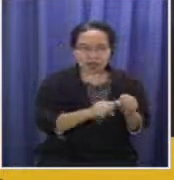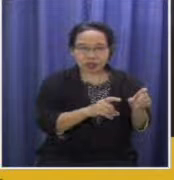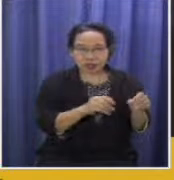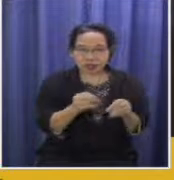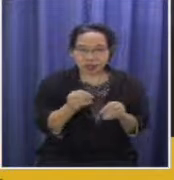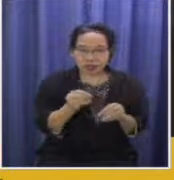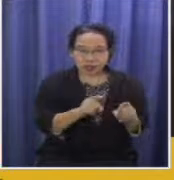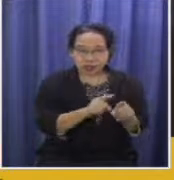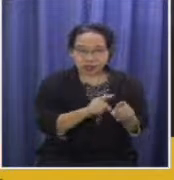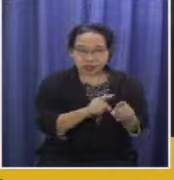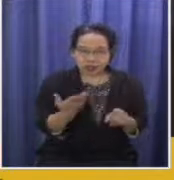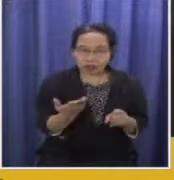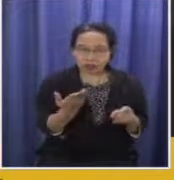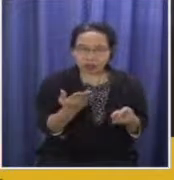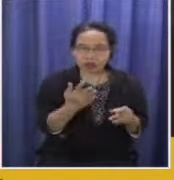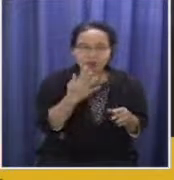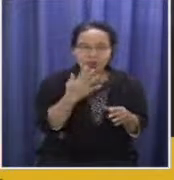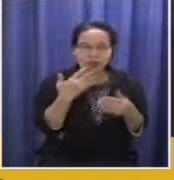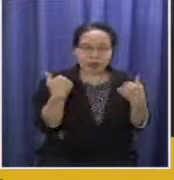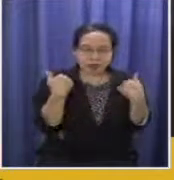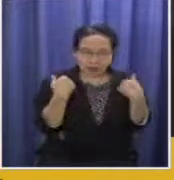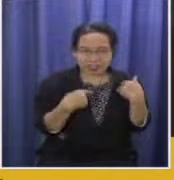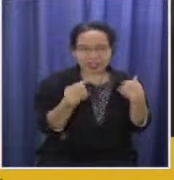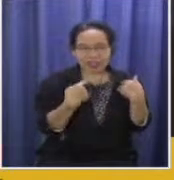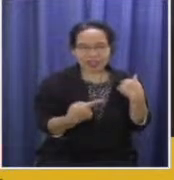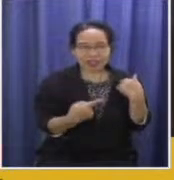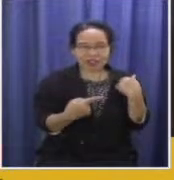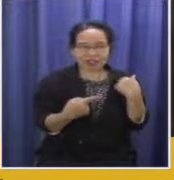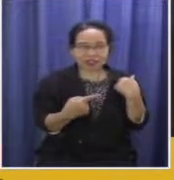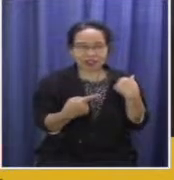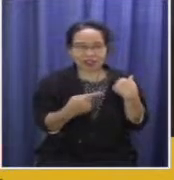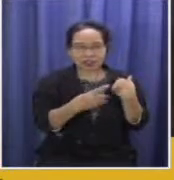So do as thou hast said.